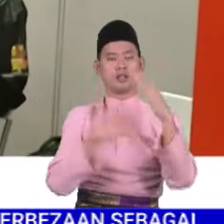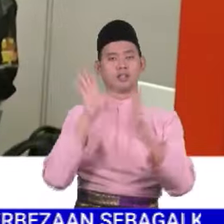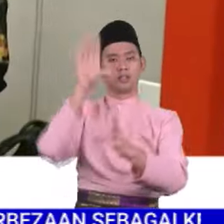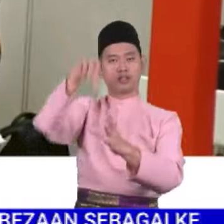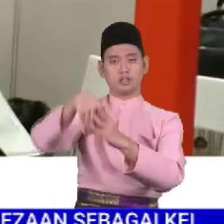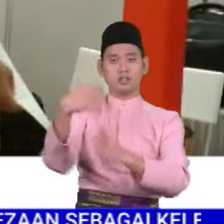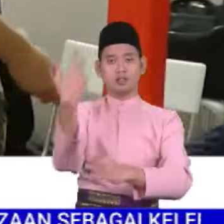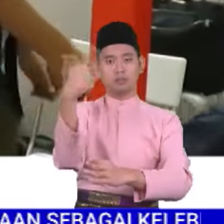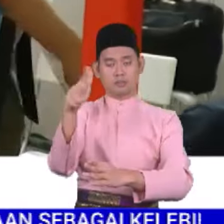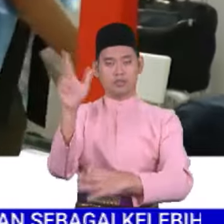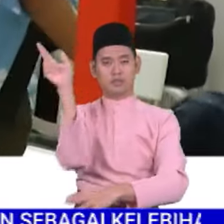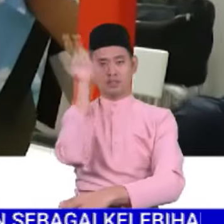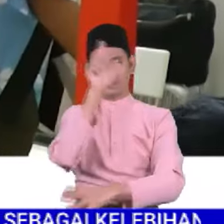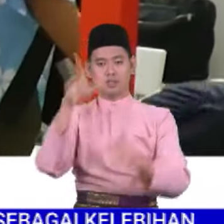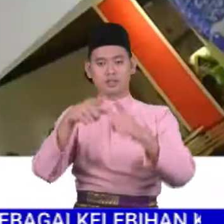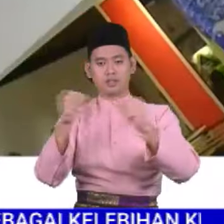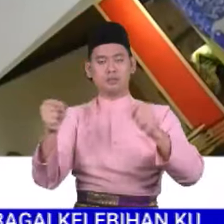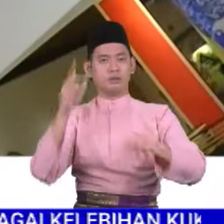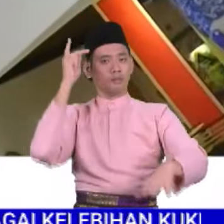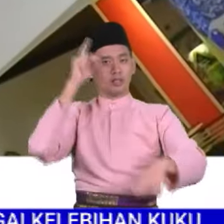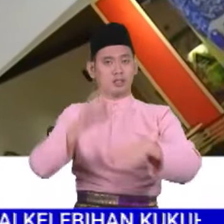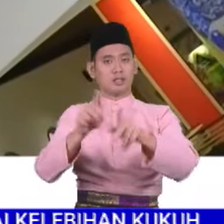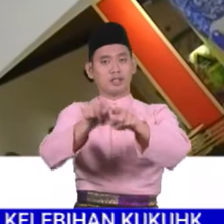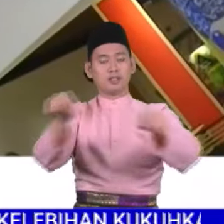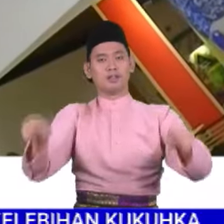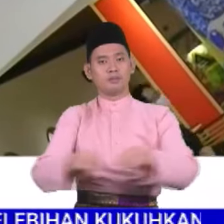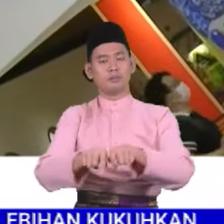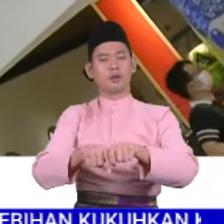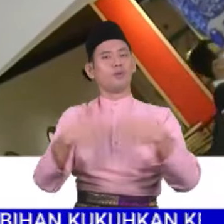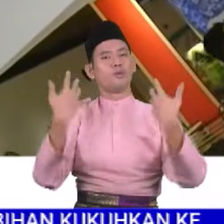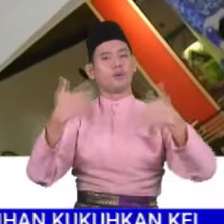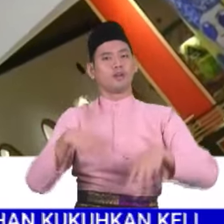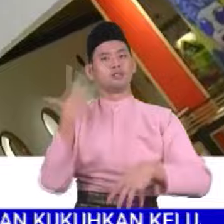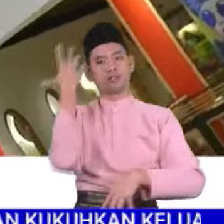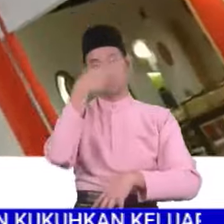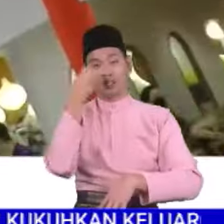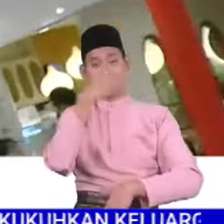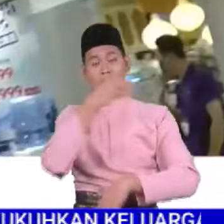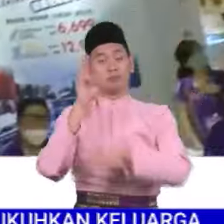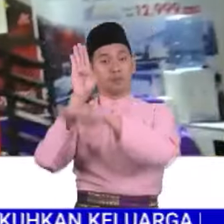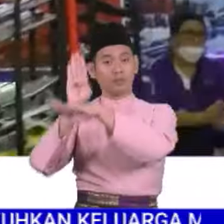agensi kerajaan Jepun bagi memperkenal tempat-tempat menarik dan budaya tempatan.